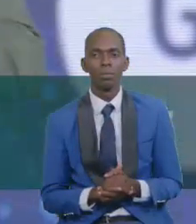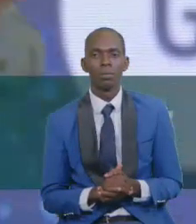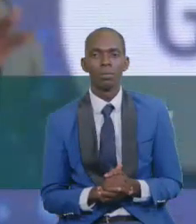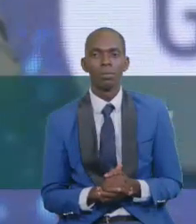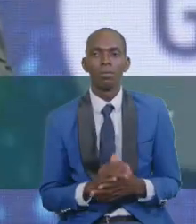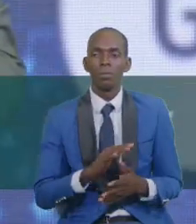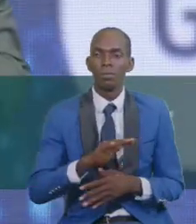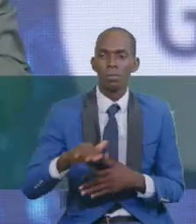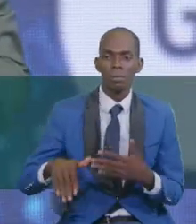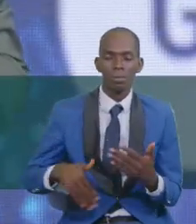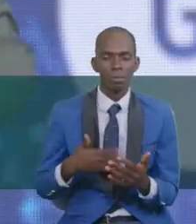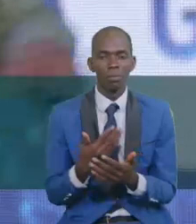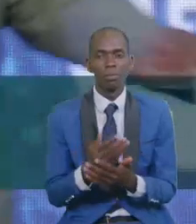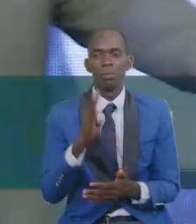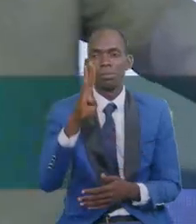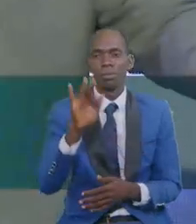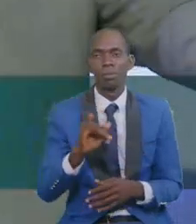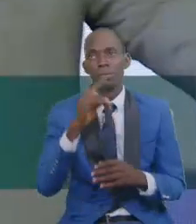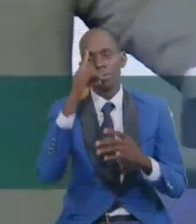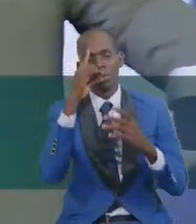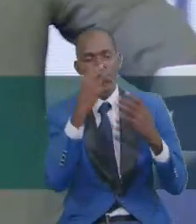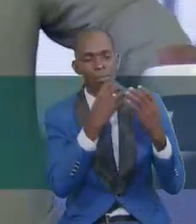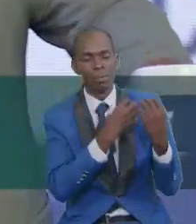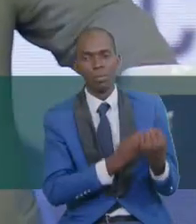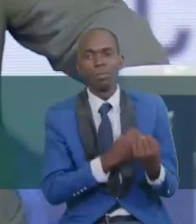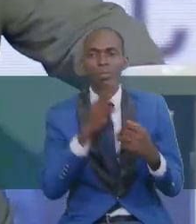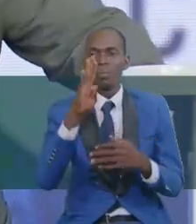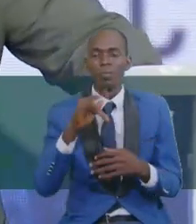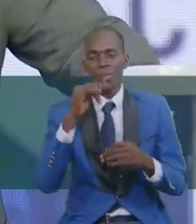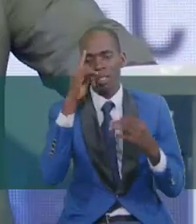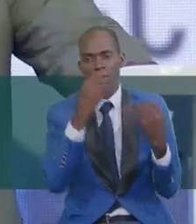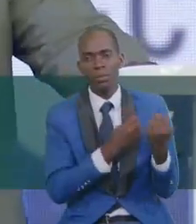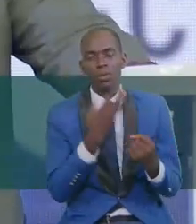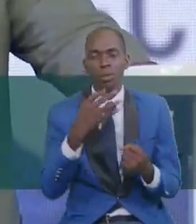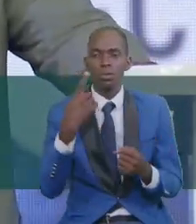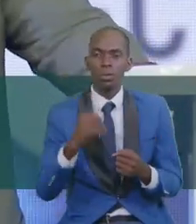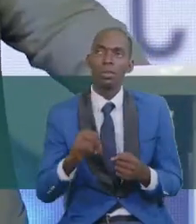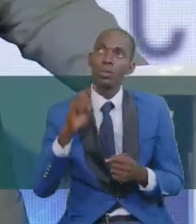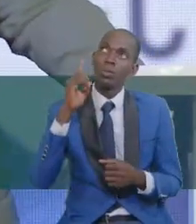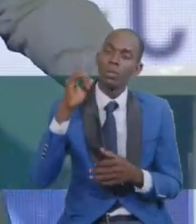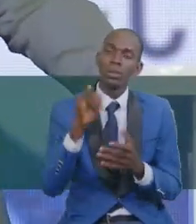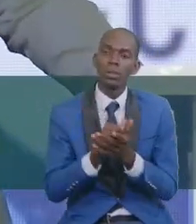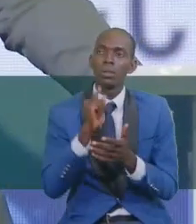All by faith. By the faith of the one that is coming.